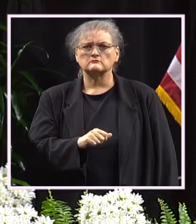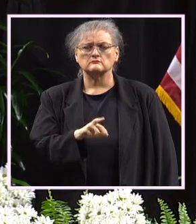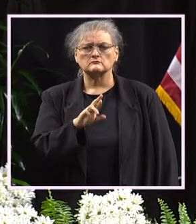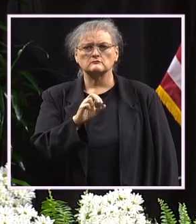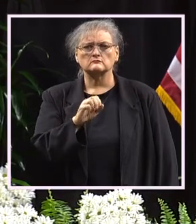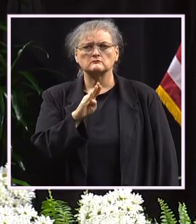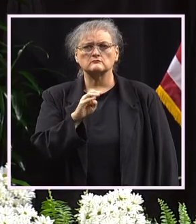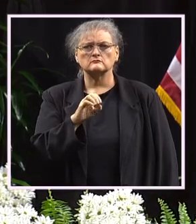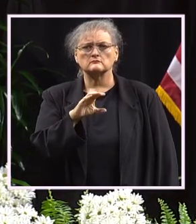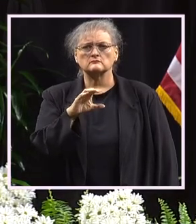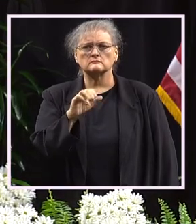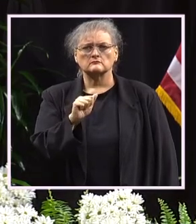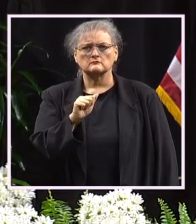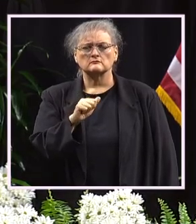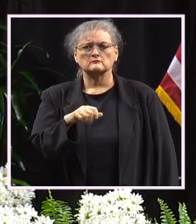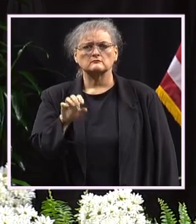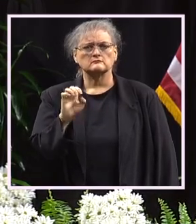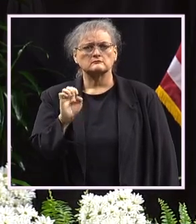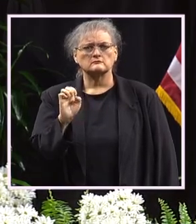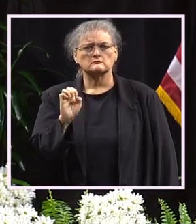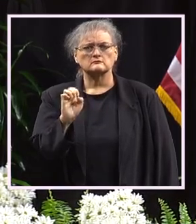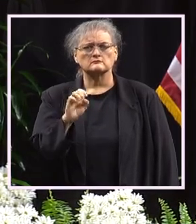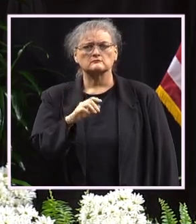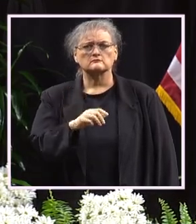Rebecca M. Espinosa.